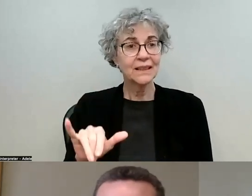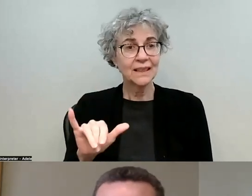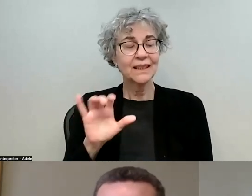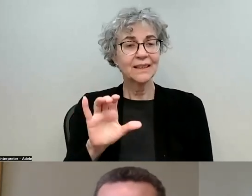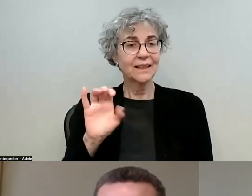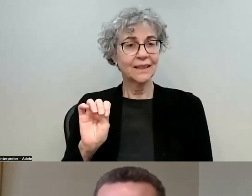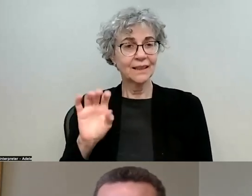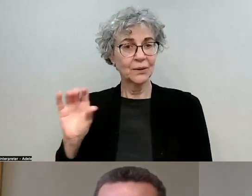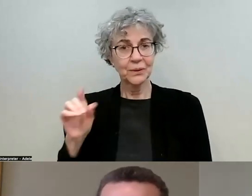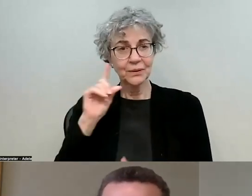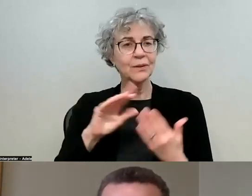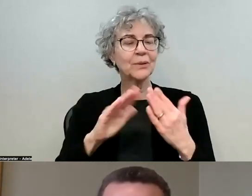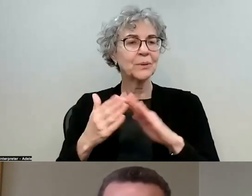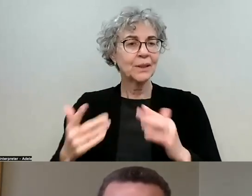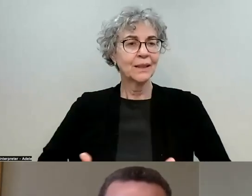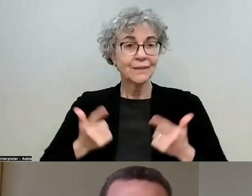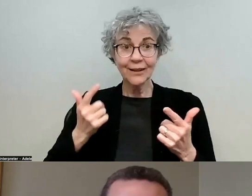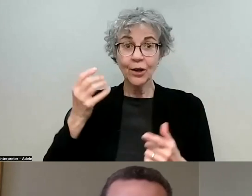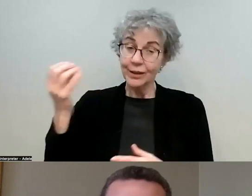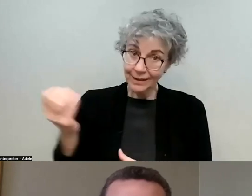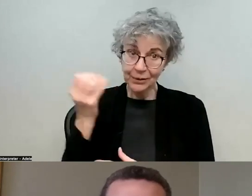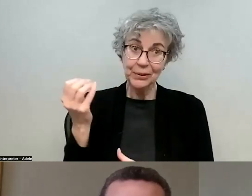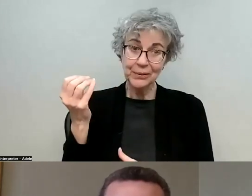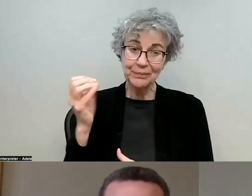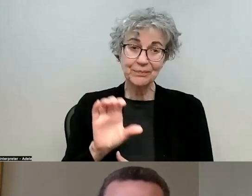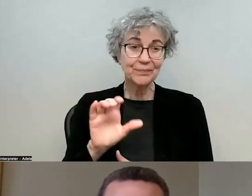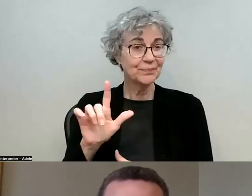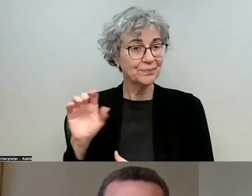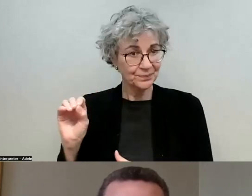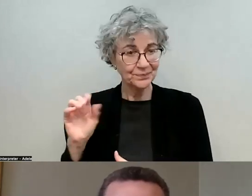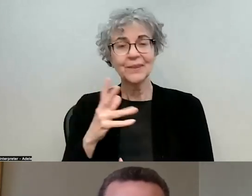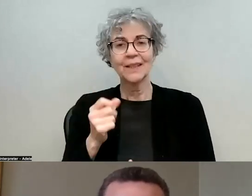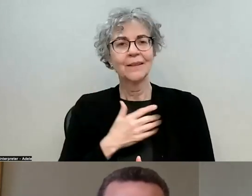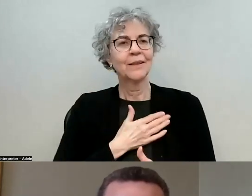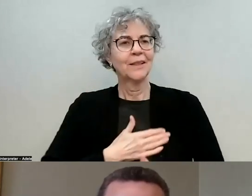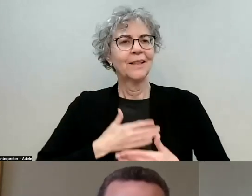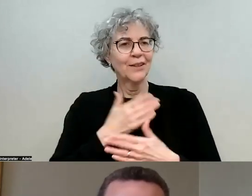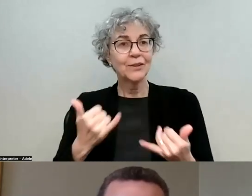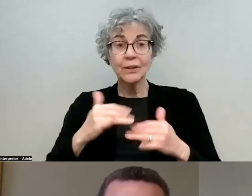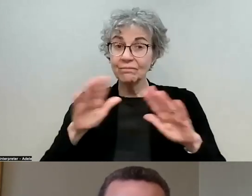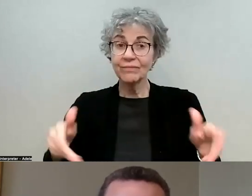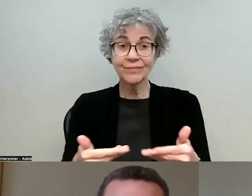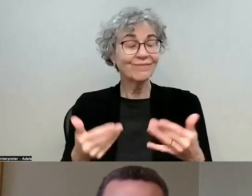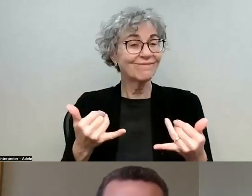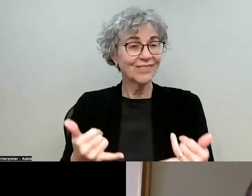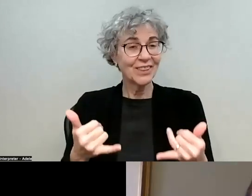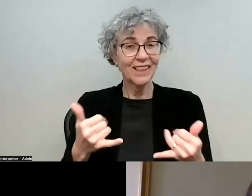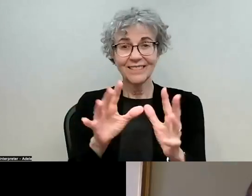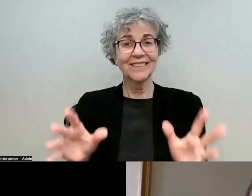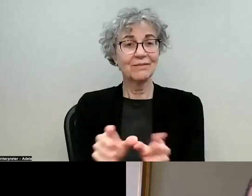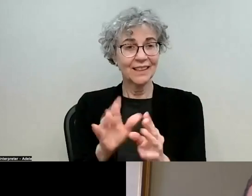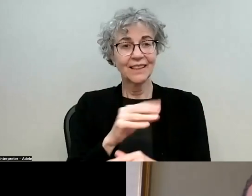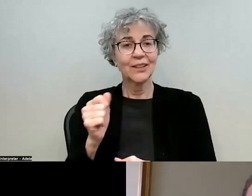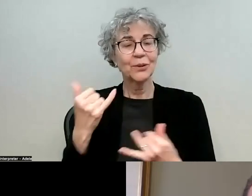at Community Living Ontario. It's my pleasure today to introduce today's session and today's